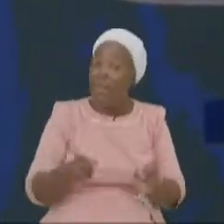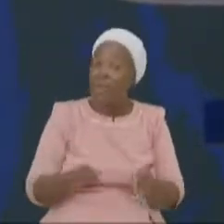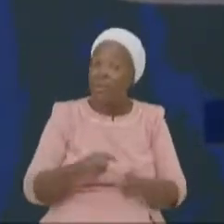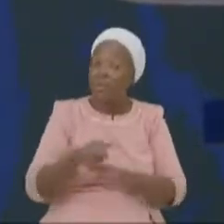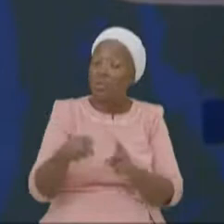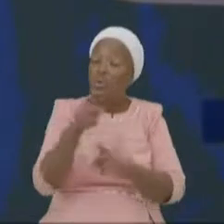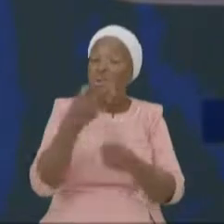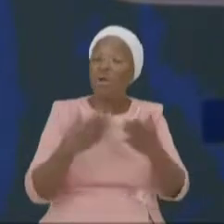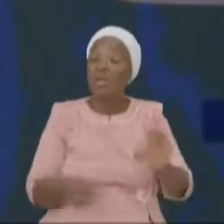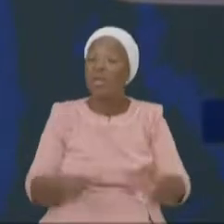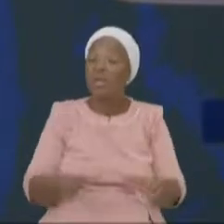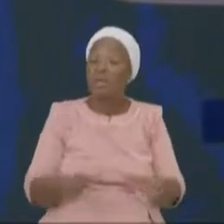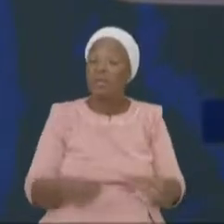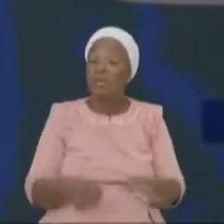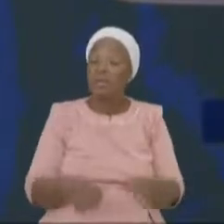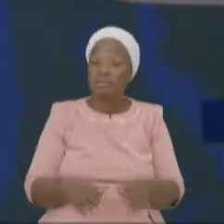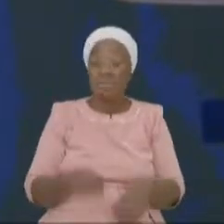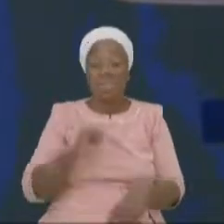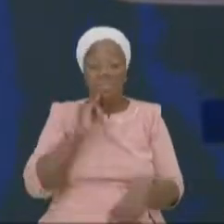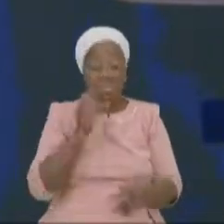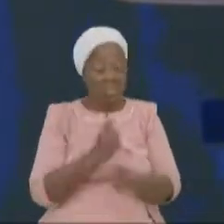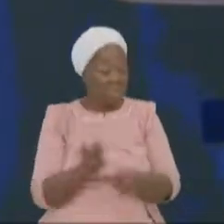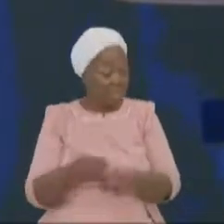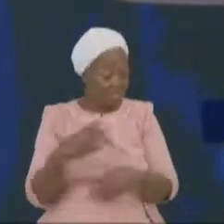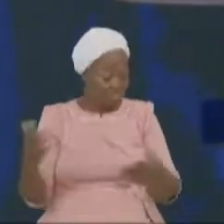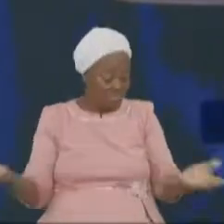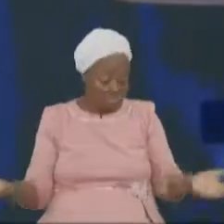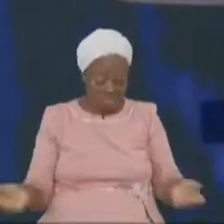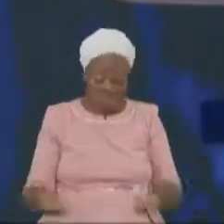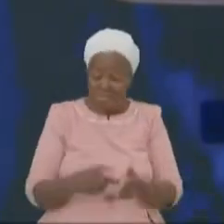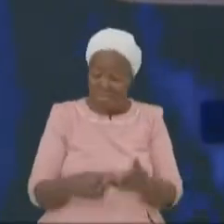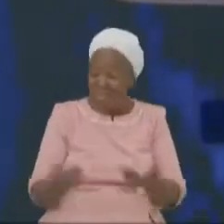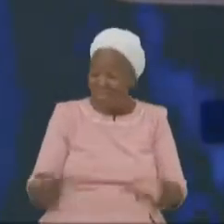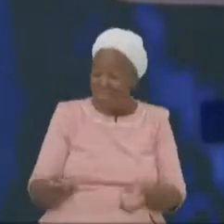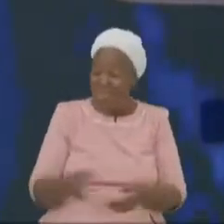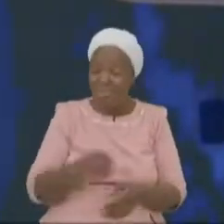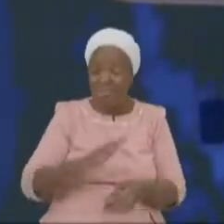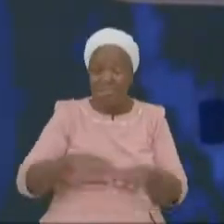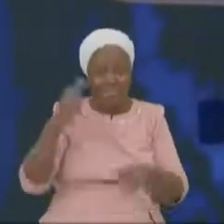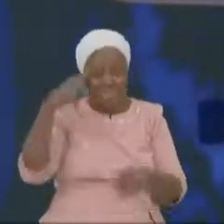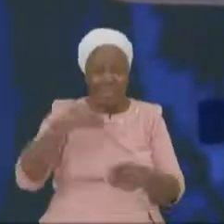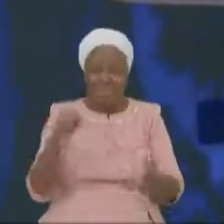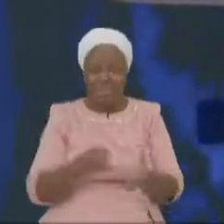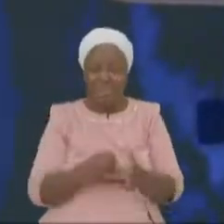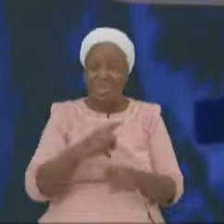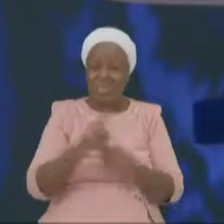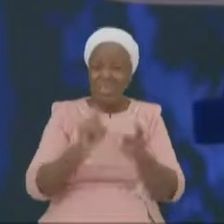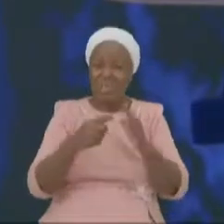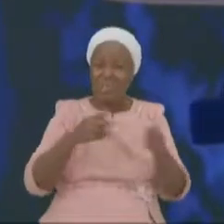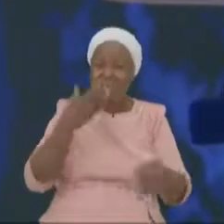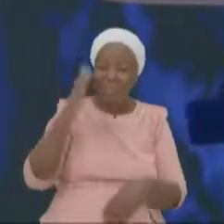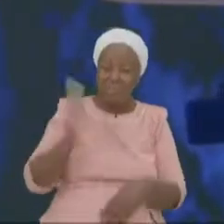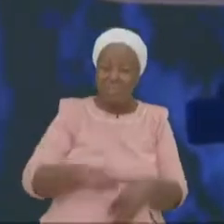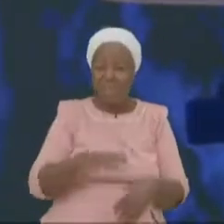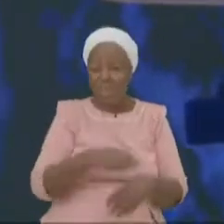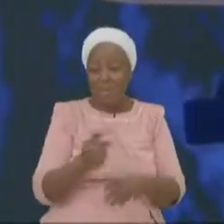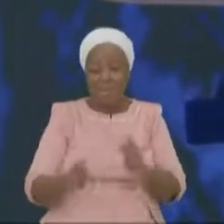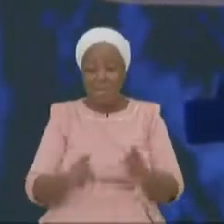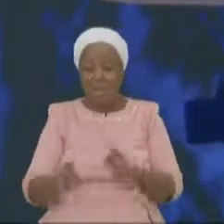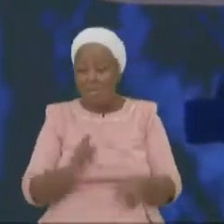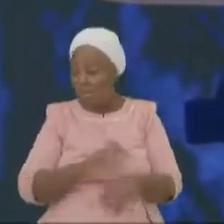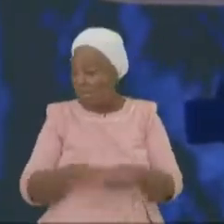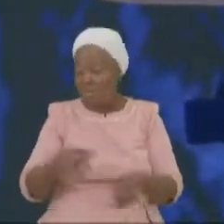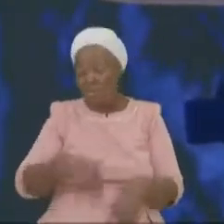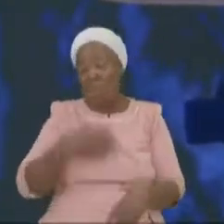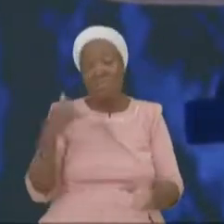you are dead, it's like those nerves are dead. It doesn't have any feeling. what they